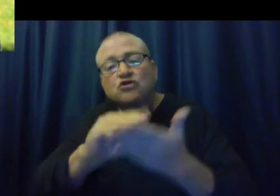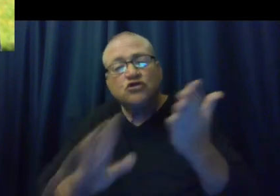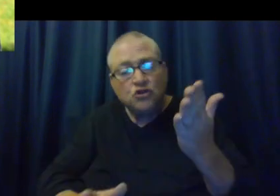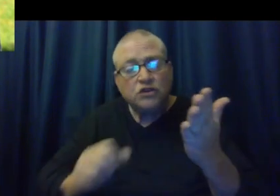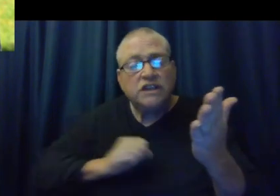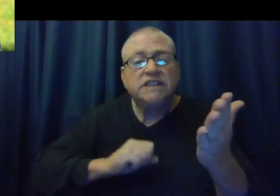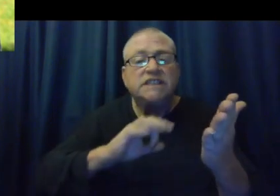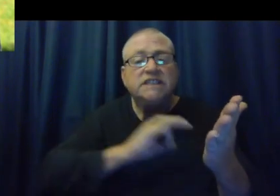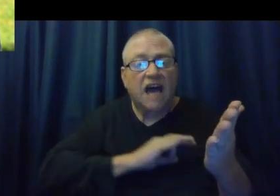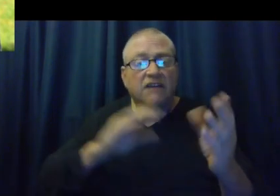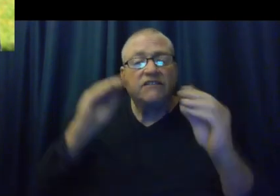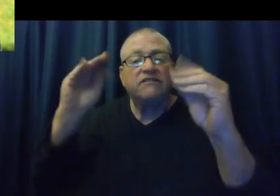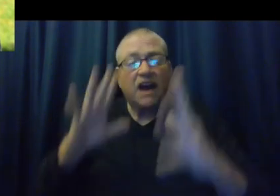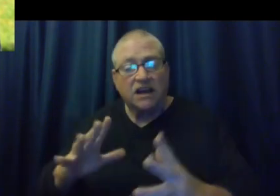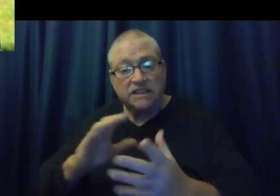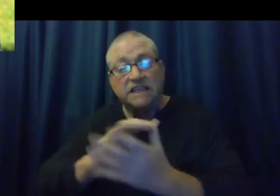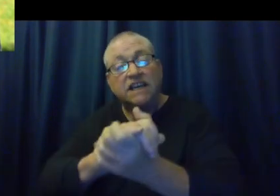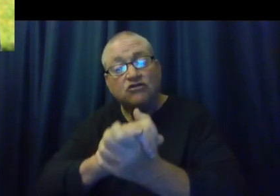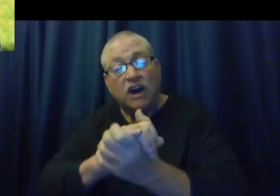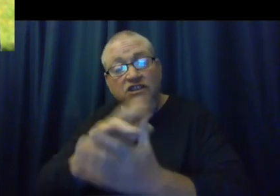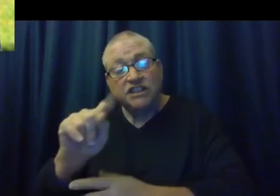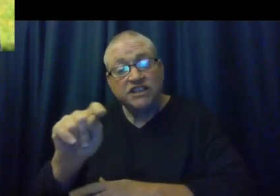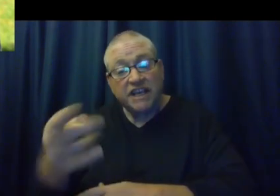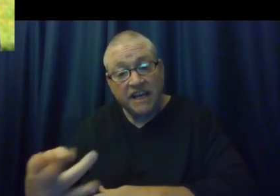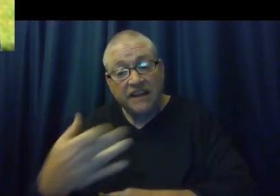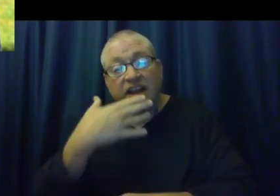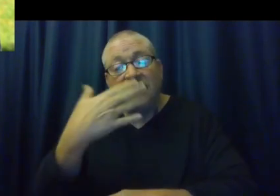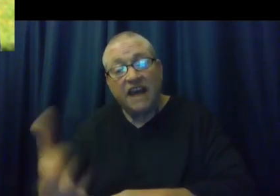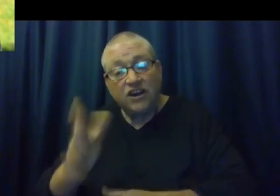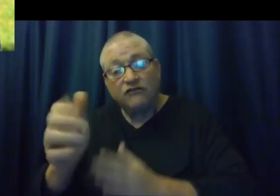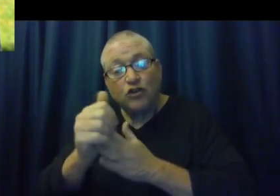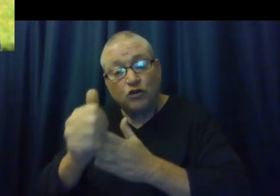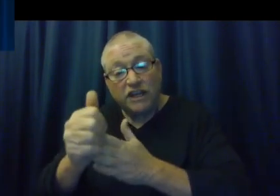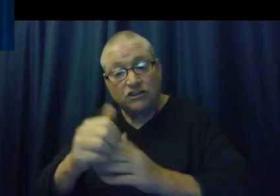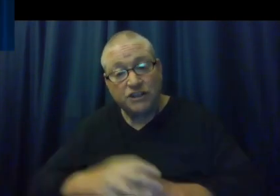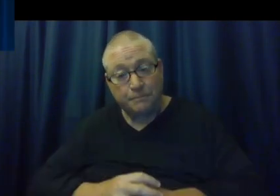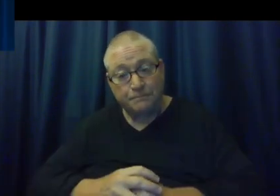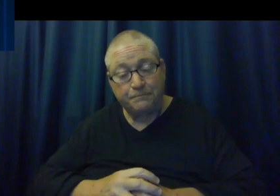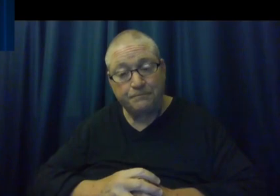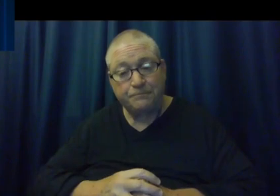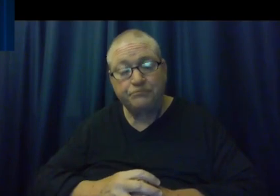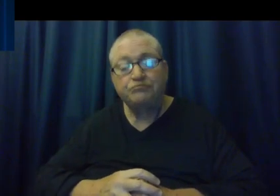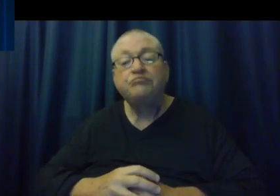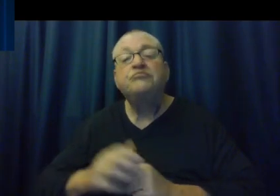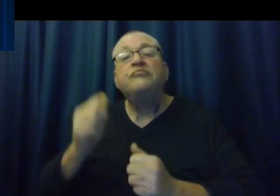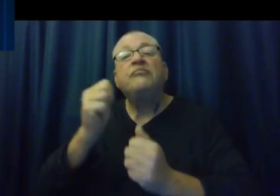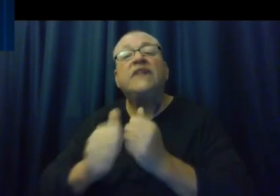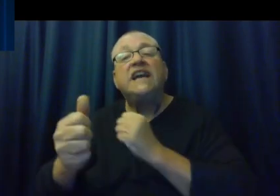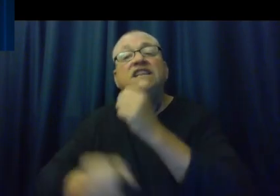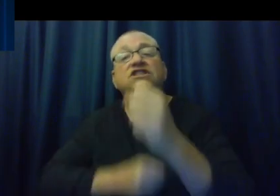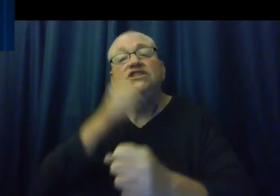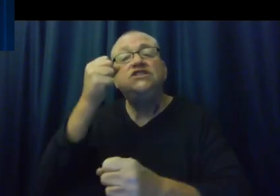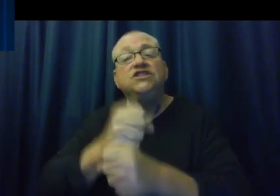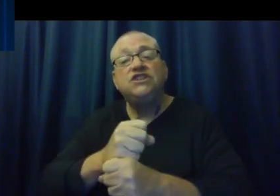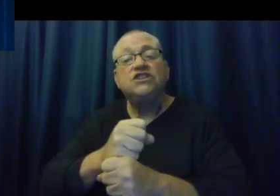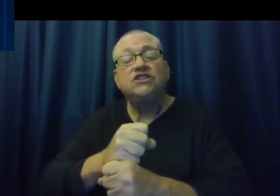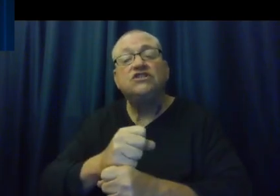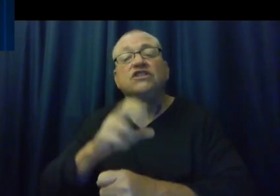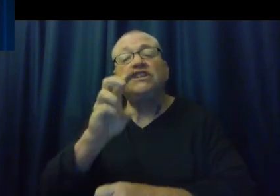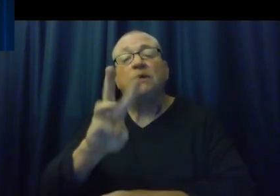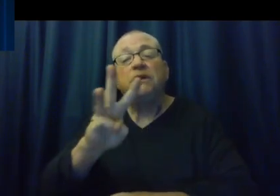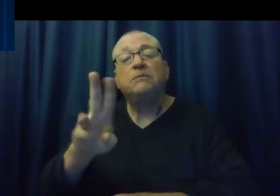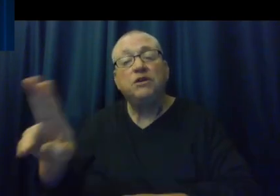faculty. Congratulations, Keith, and thank you for your leadership. Each year,